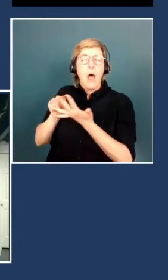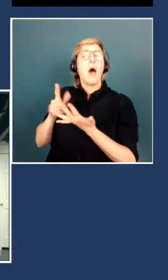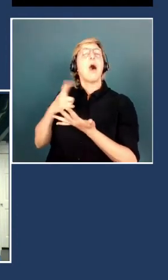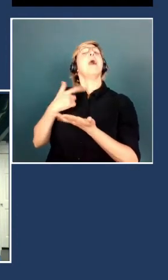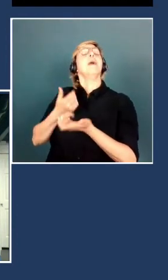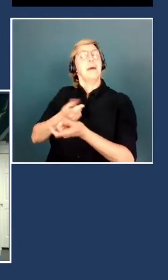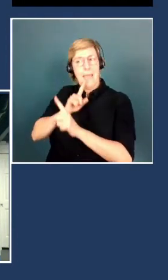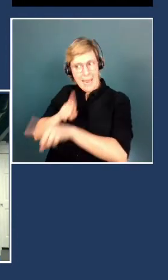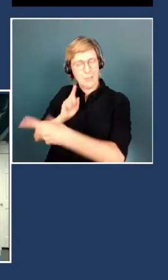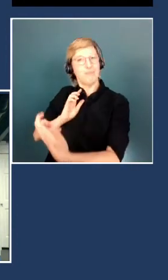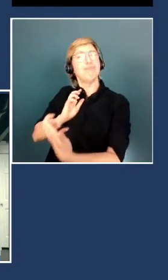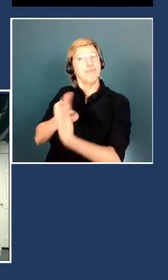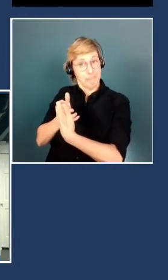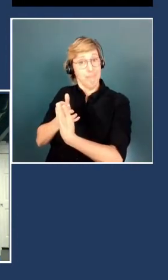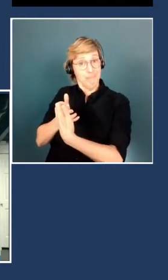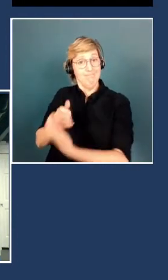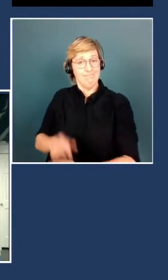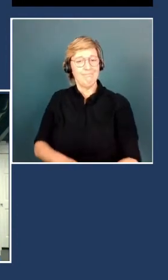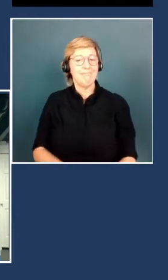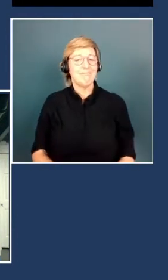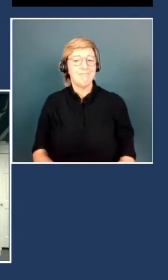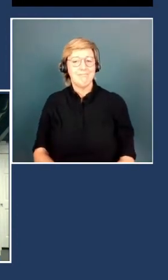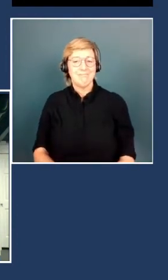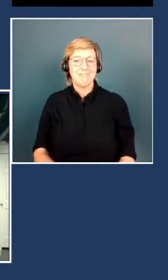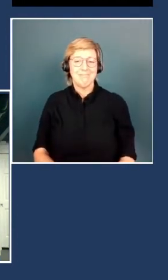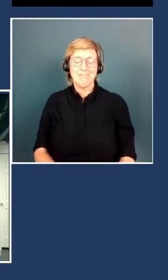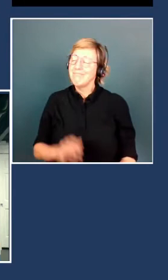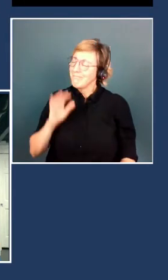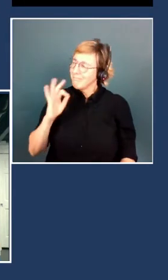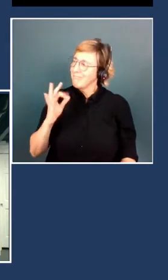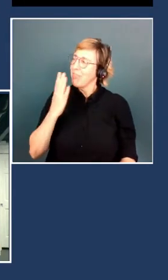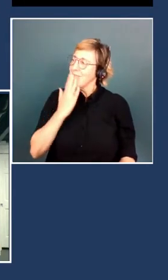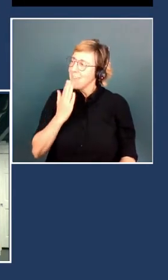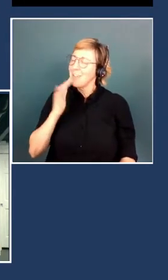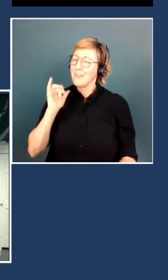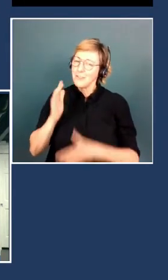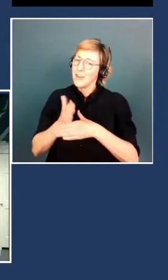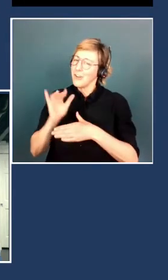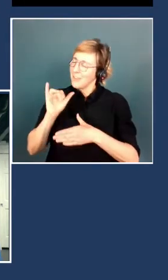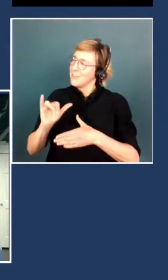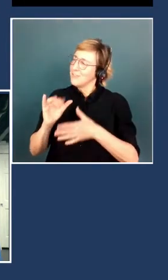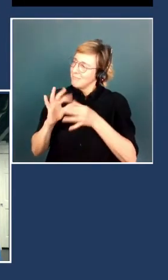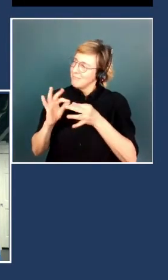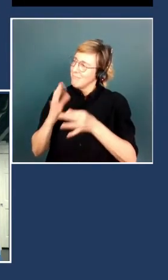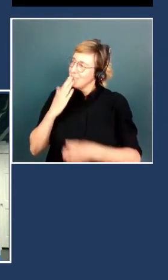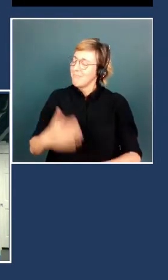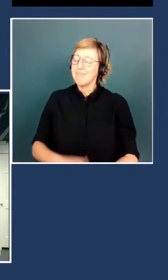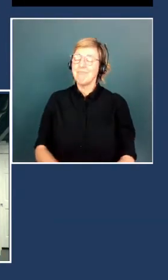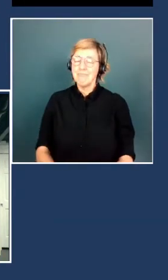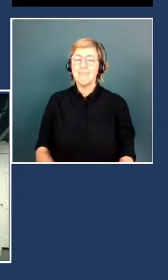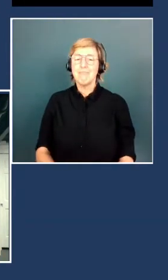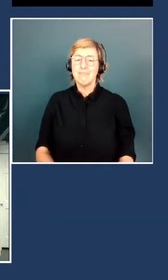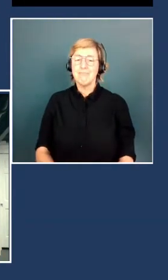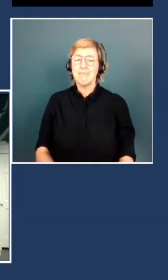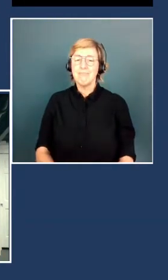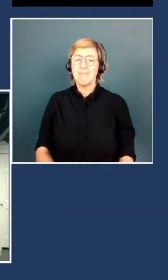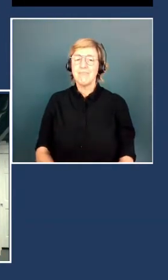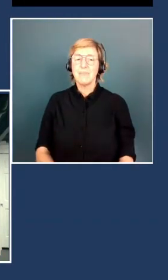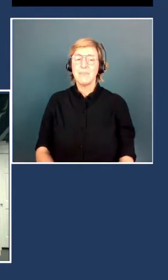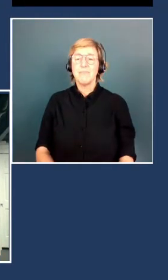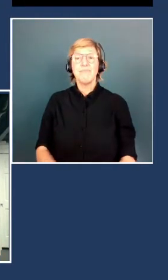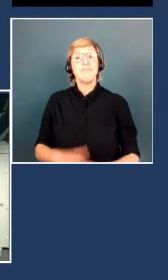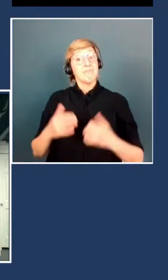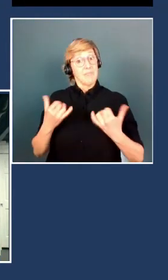Those are great, guys. Yes, thank you for sharing those tips. And now we want to transition a little bit into now that we have these